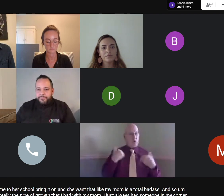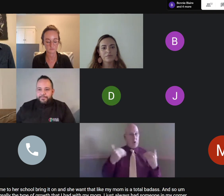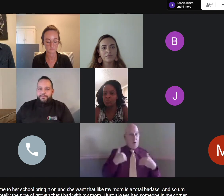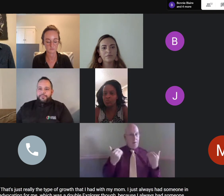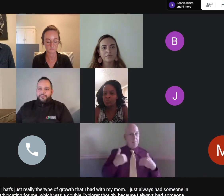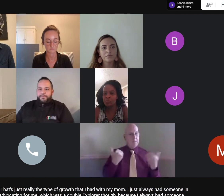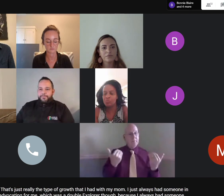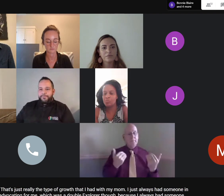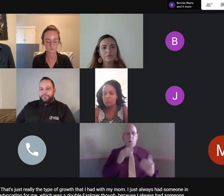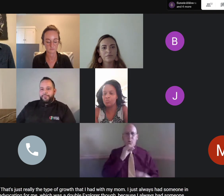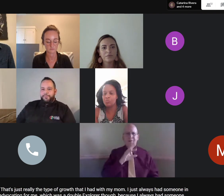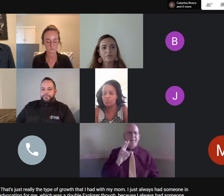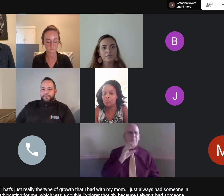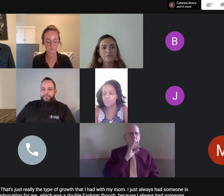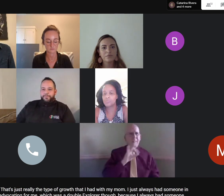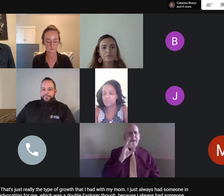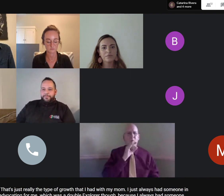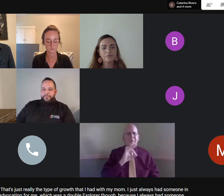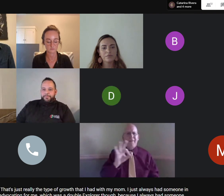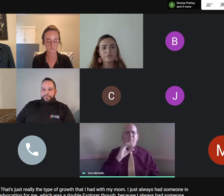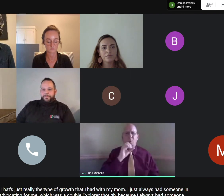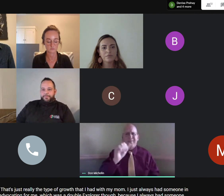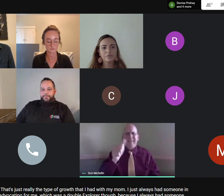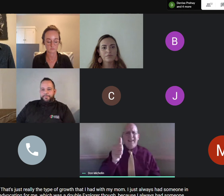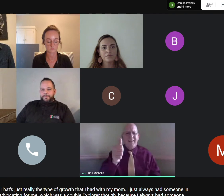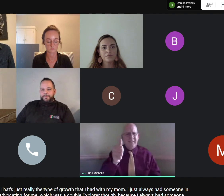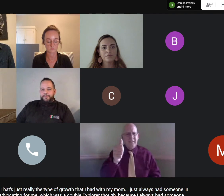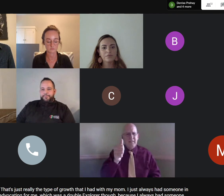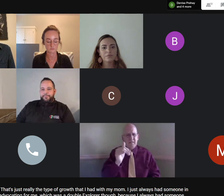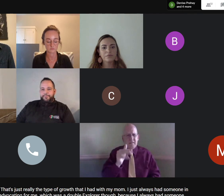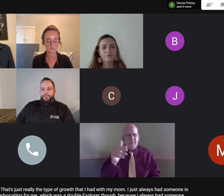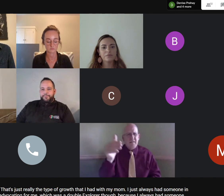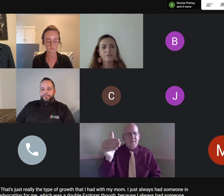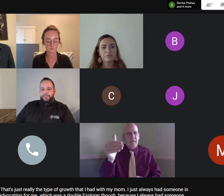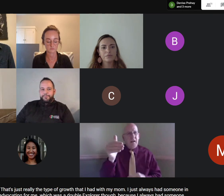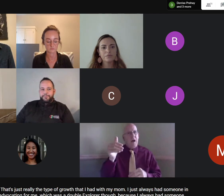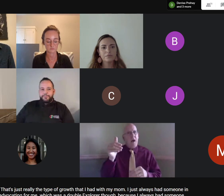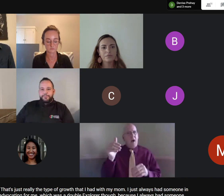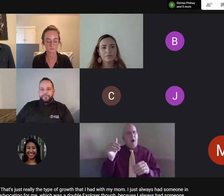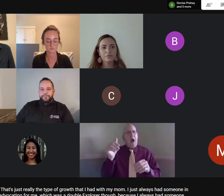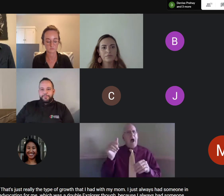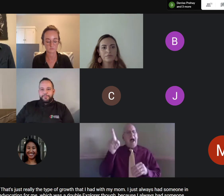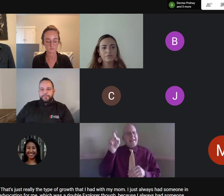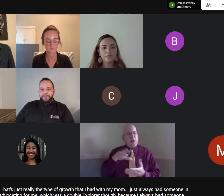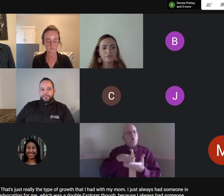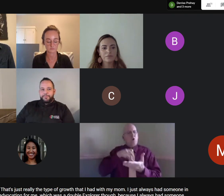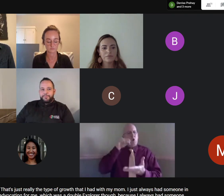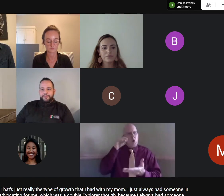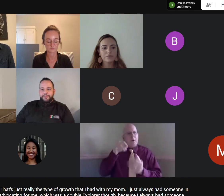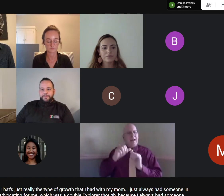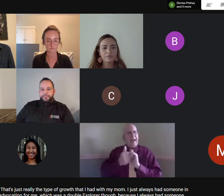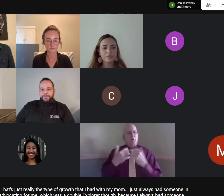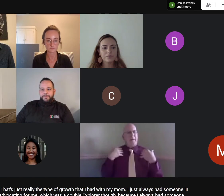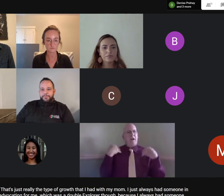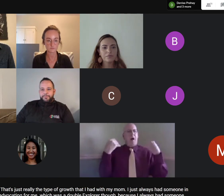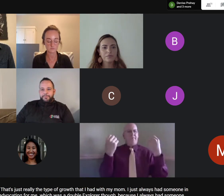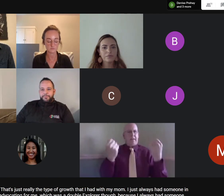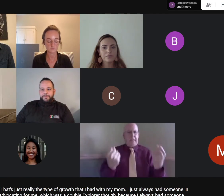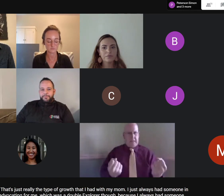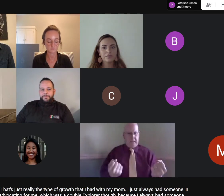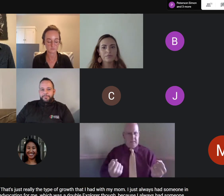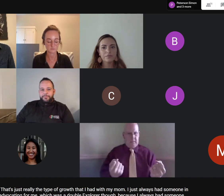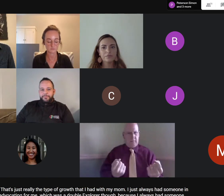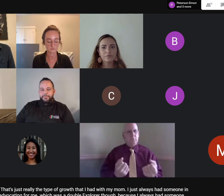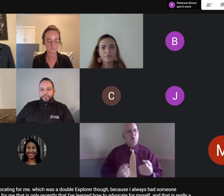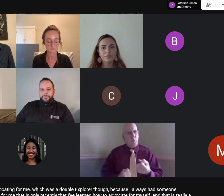was 7, when I was 8, when I was 9, when I was 10, I can be as confident as I am now in